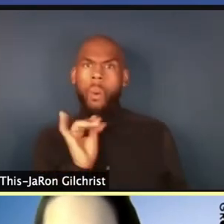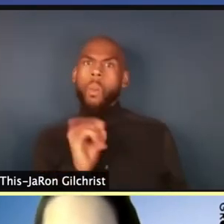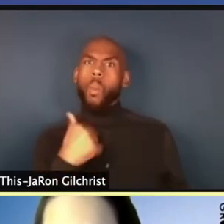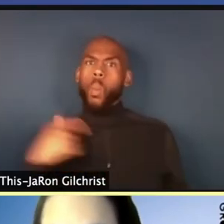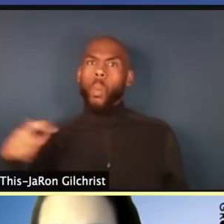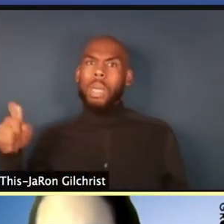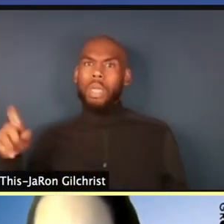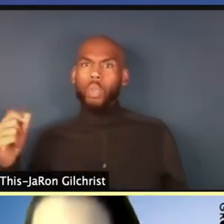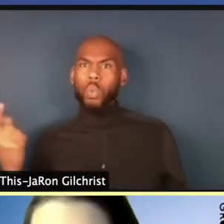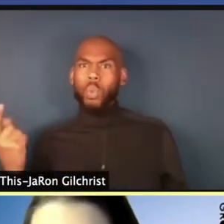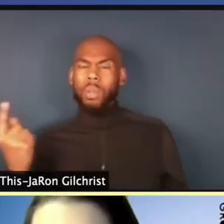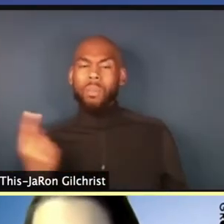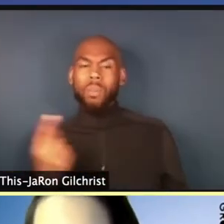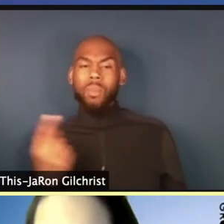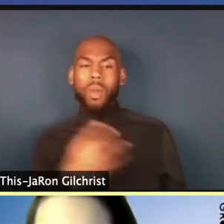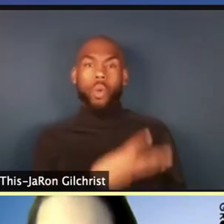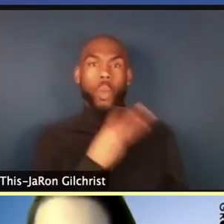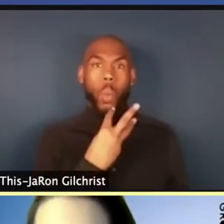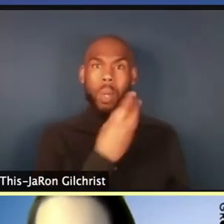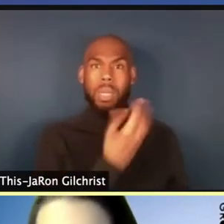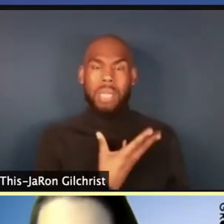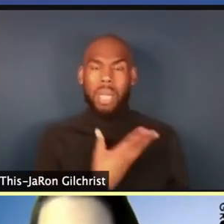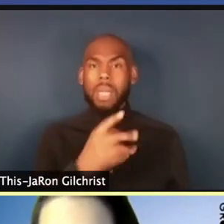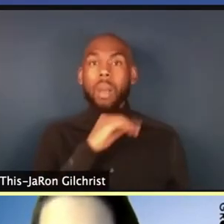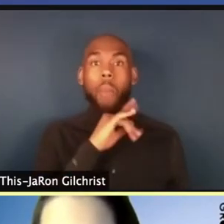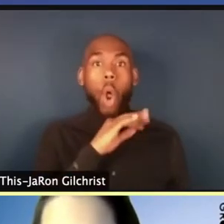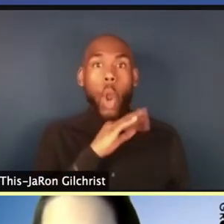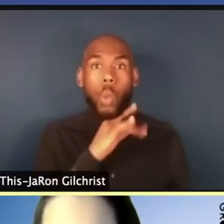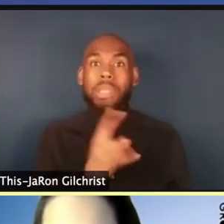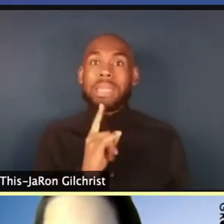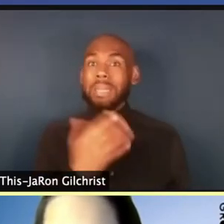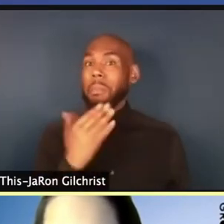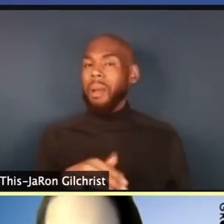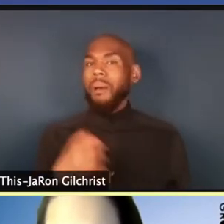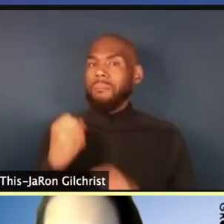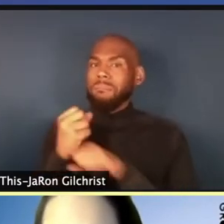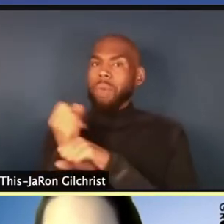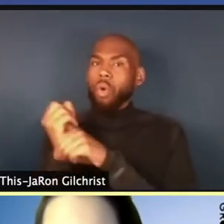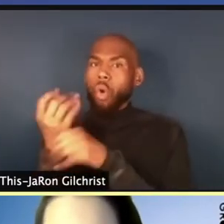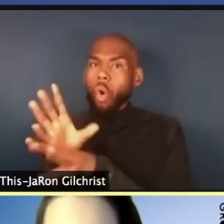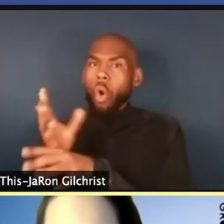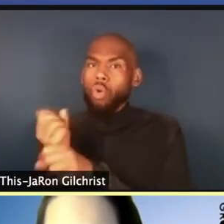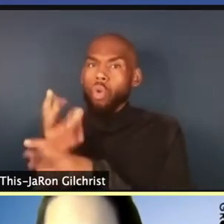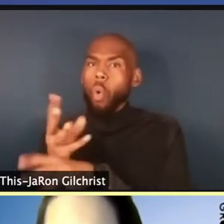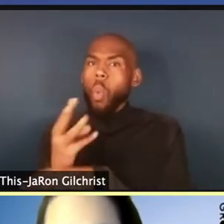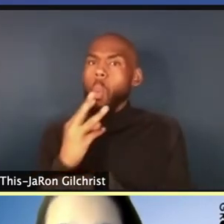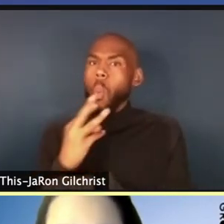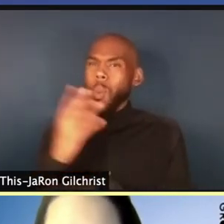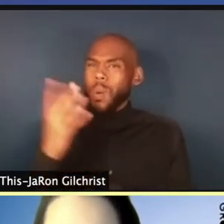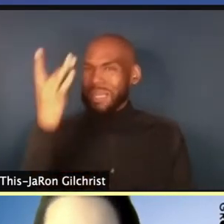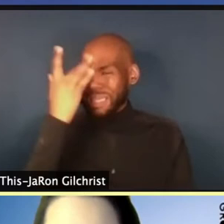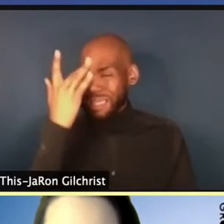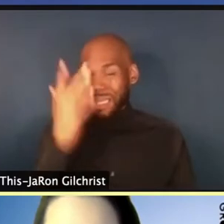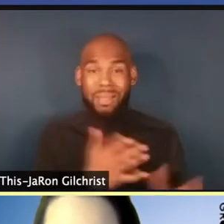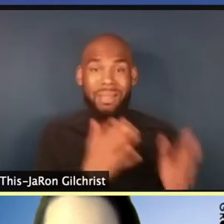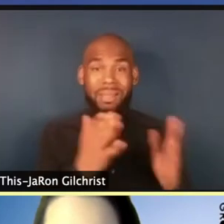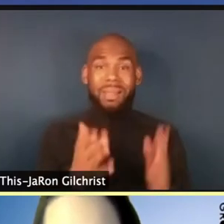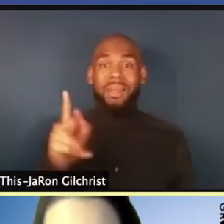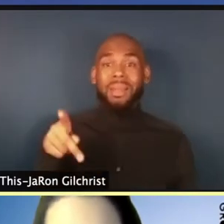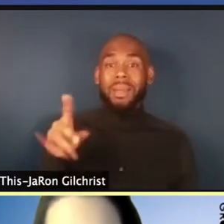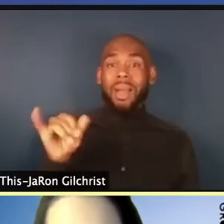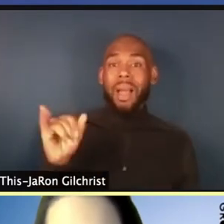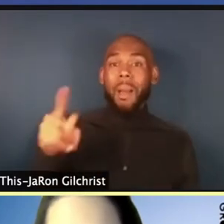know, pollution is bad, it is making the water sick, right? When these pipelines are destroying